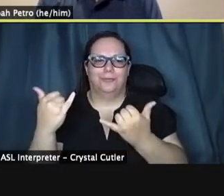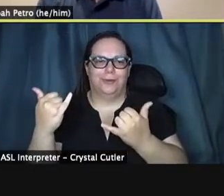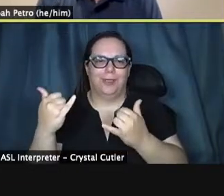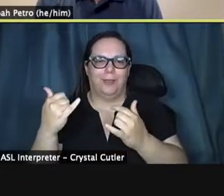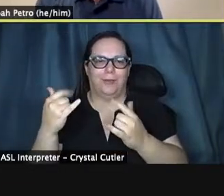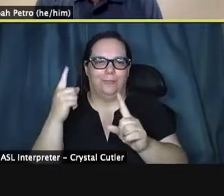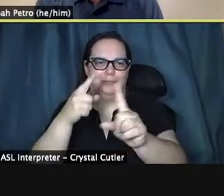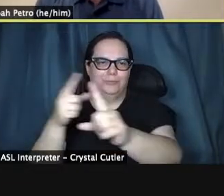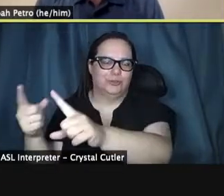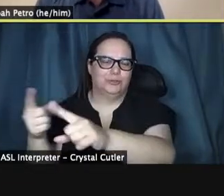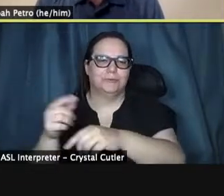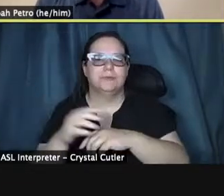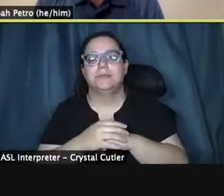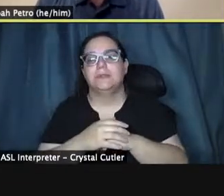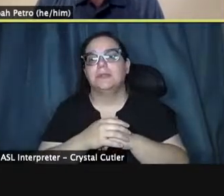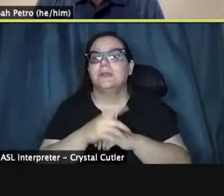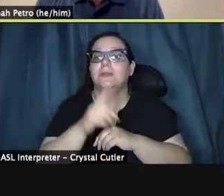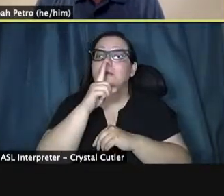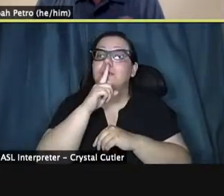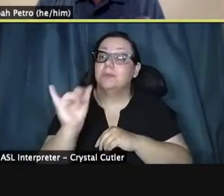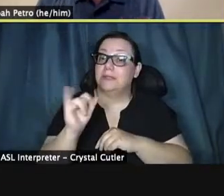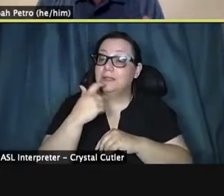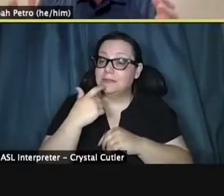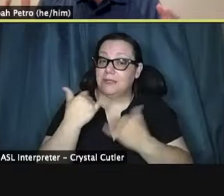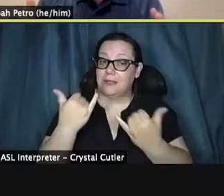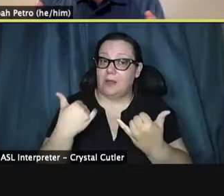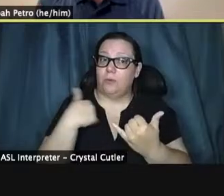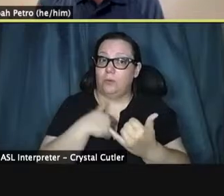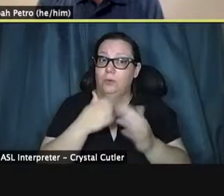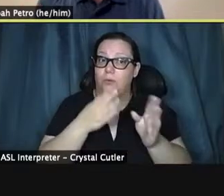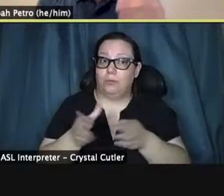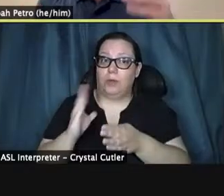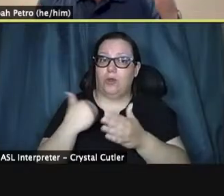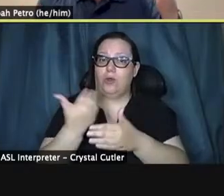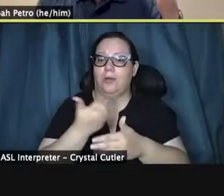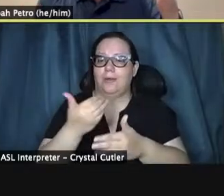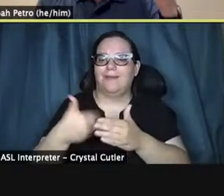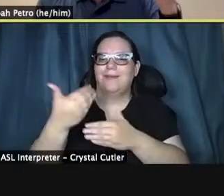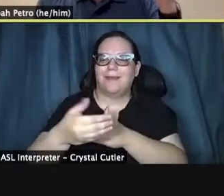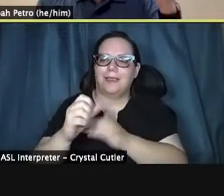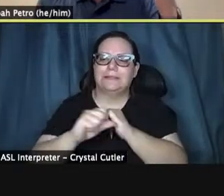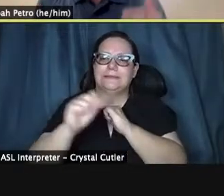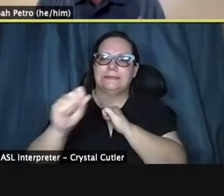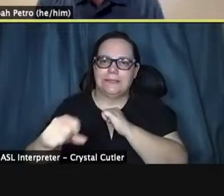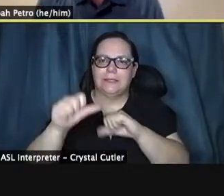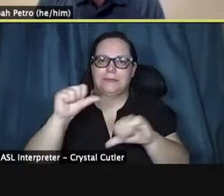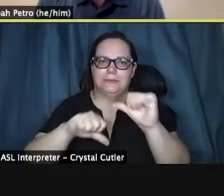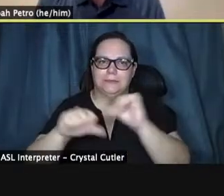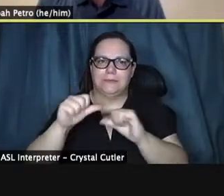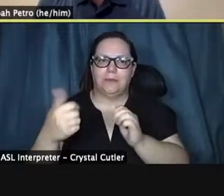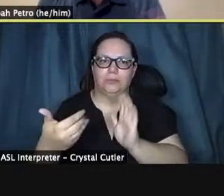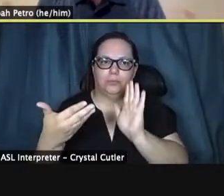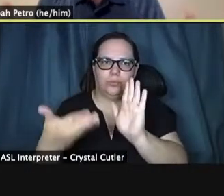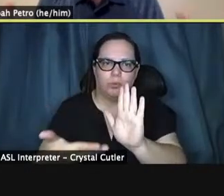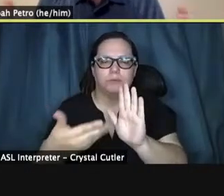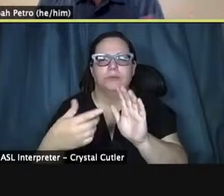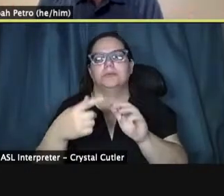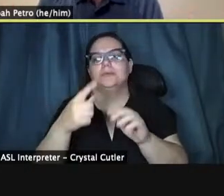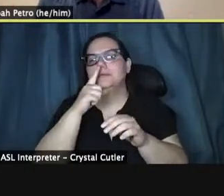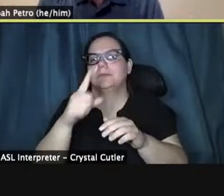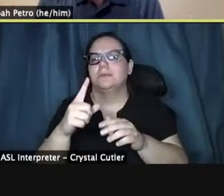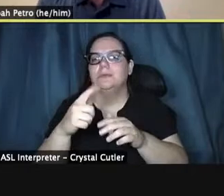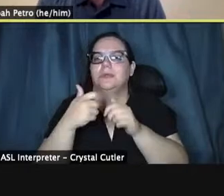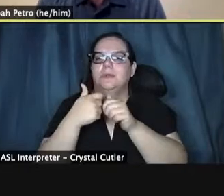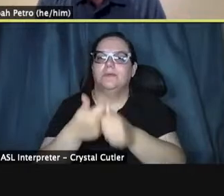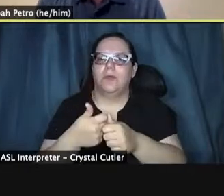our next extended science mission proposal. We have 5 main themes following the science themes of volatiles and